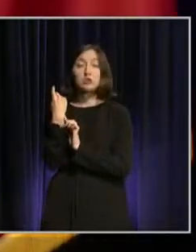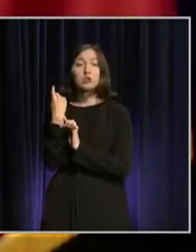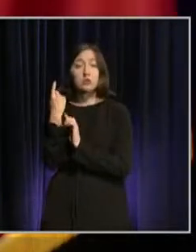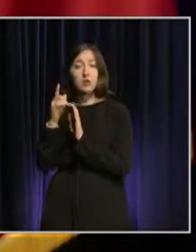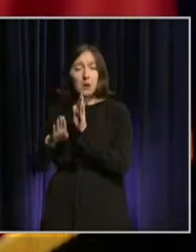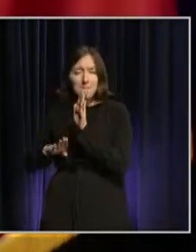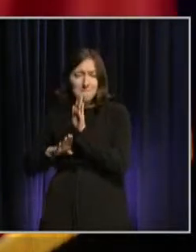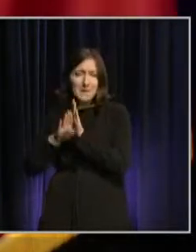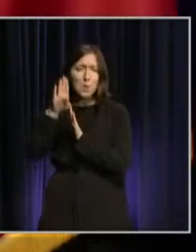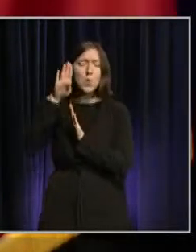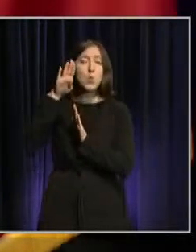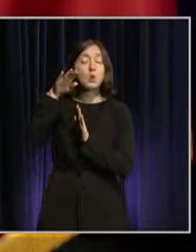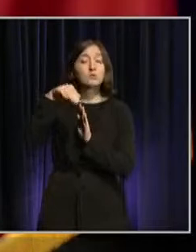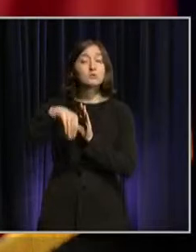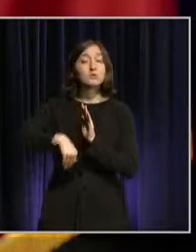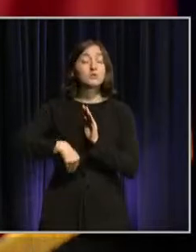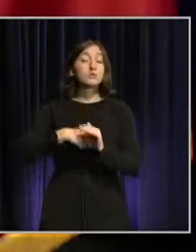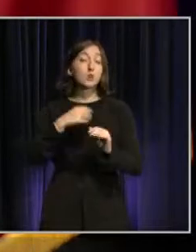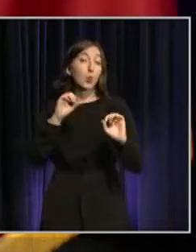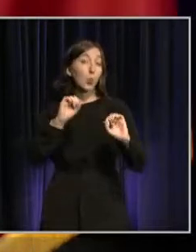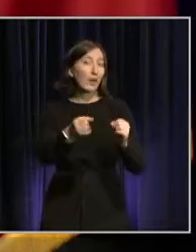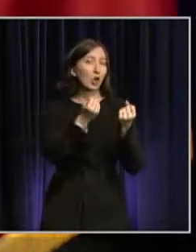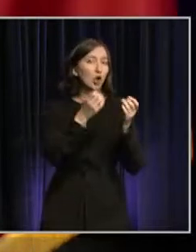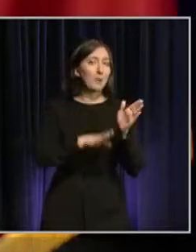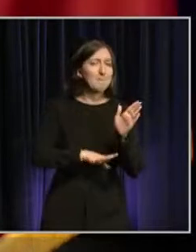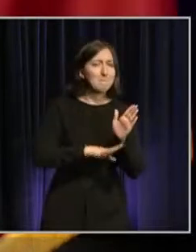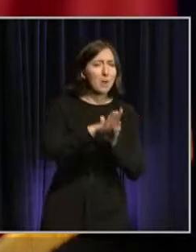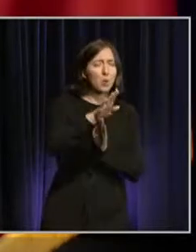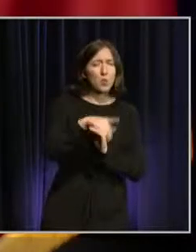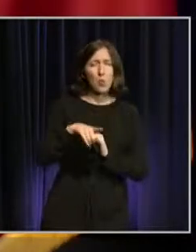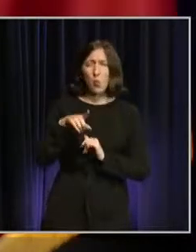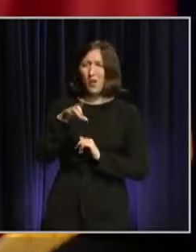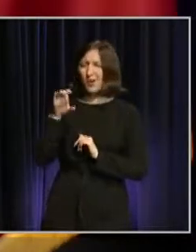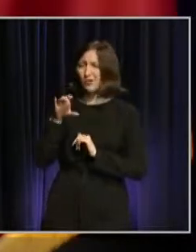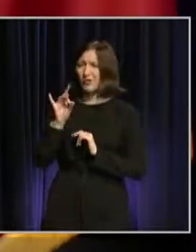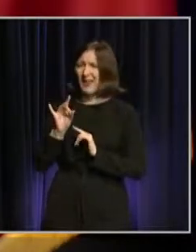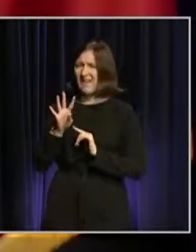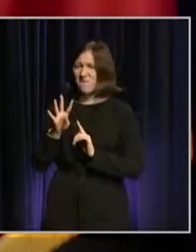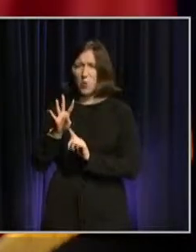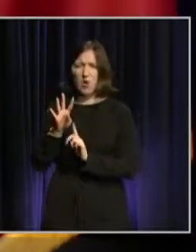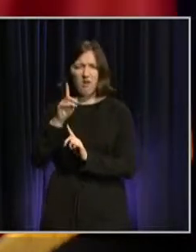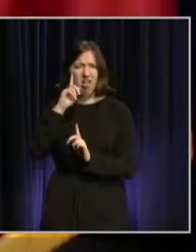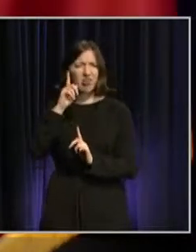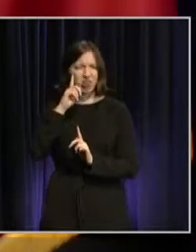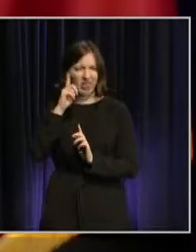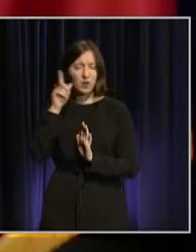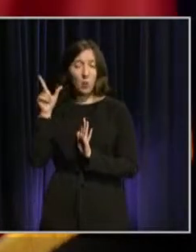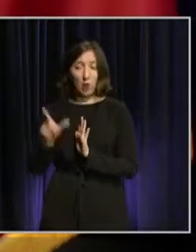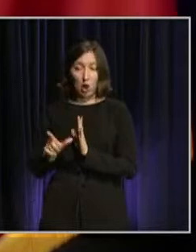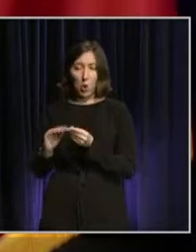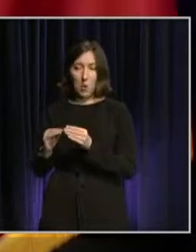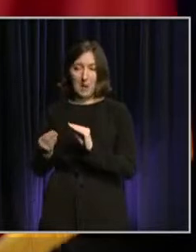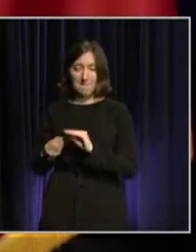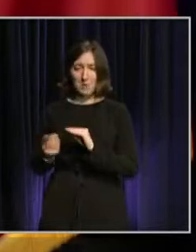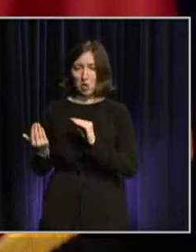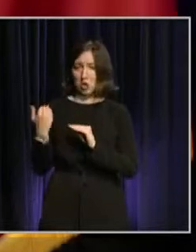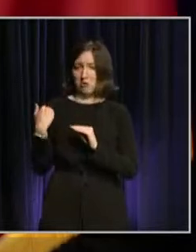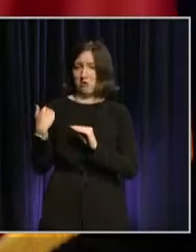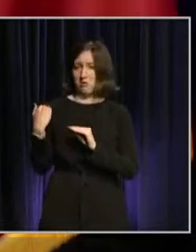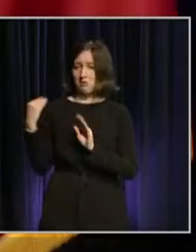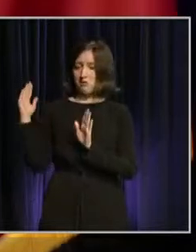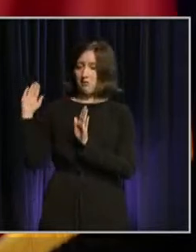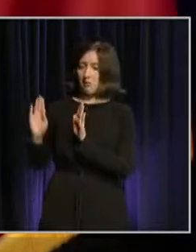winter surge, we reached 184, which is our lowest number in the hospital. So we're right approaching that, and we're heading in the